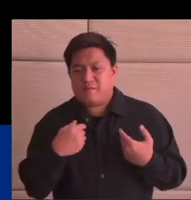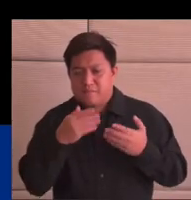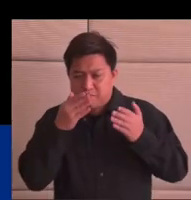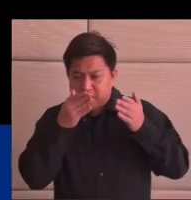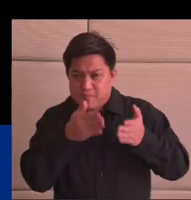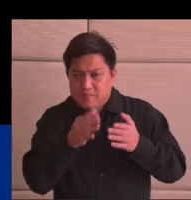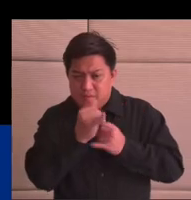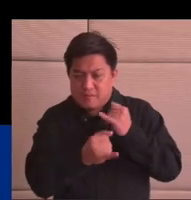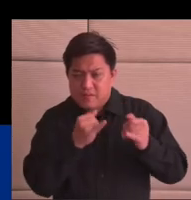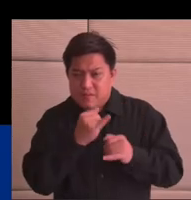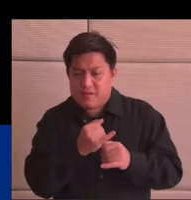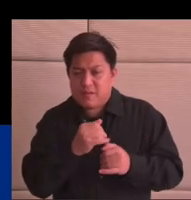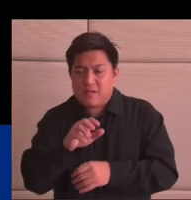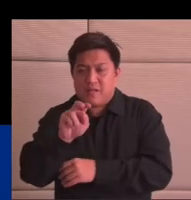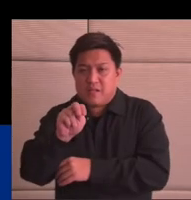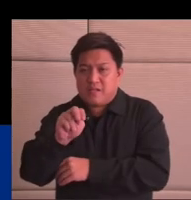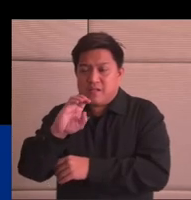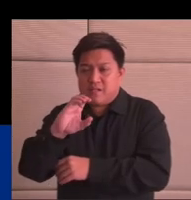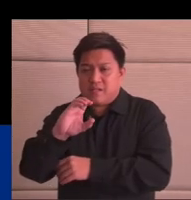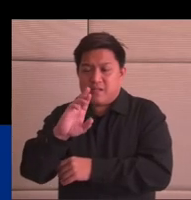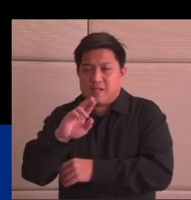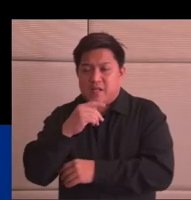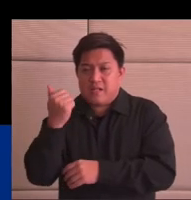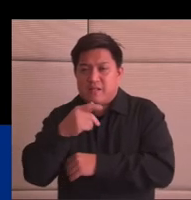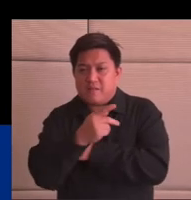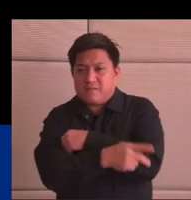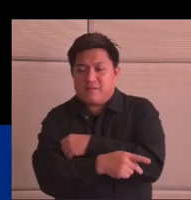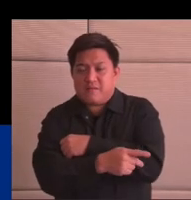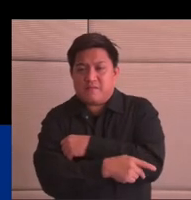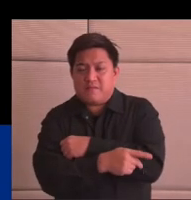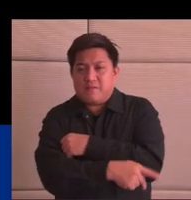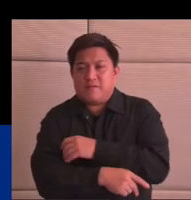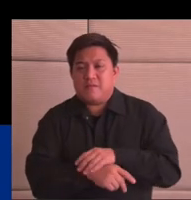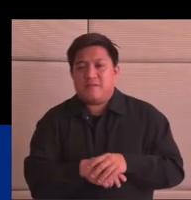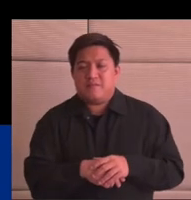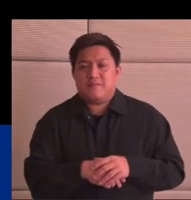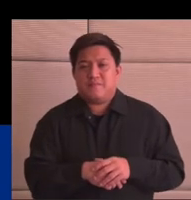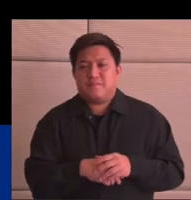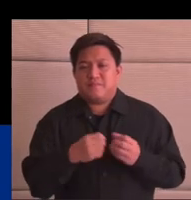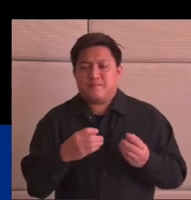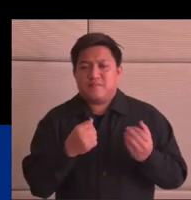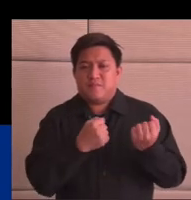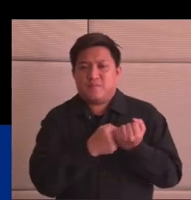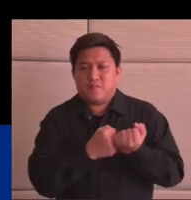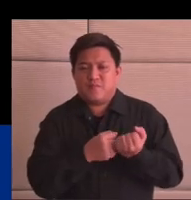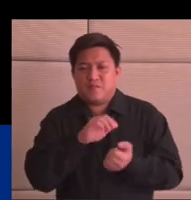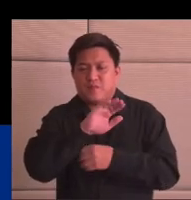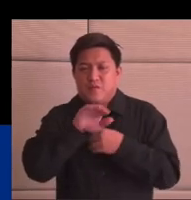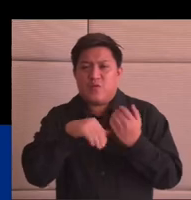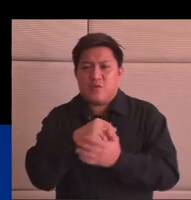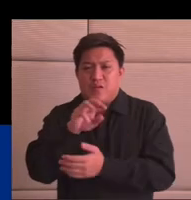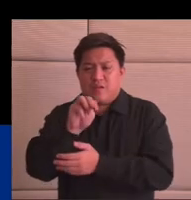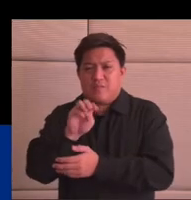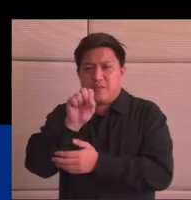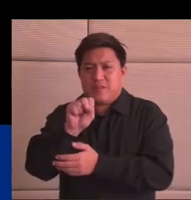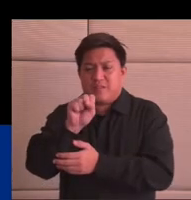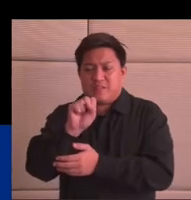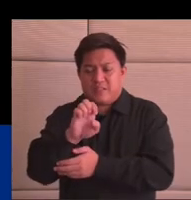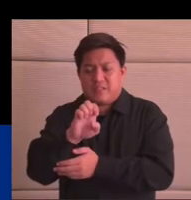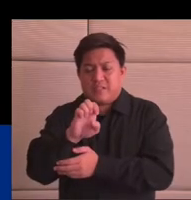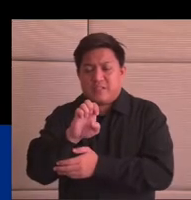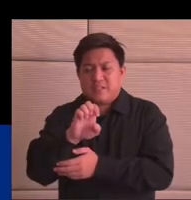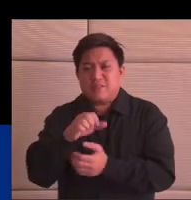in the national capital region and the surrounding provinces. So what are our imperatives? Well, support those MSMEs. And of